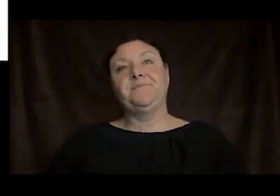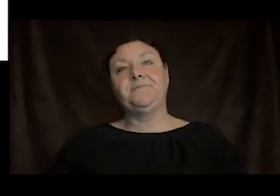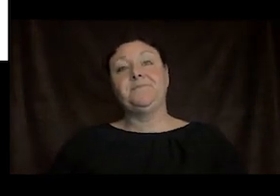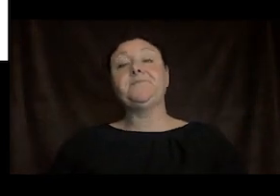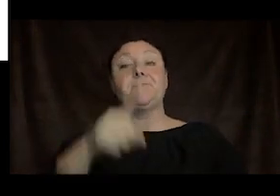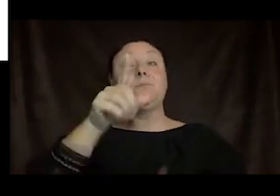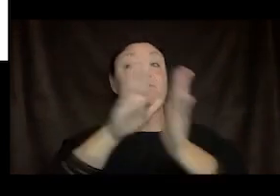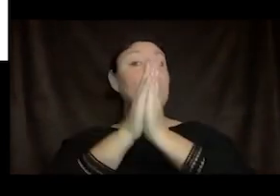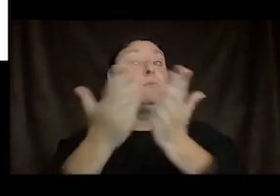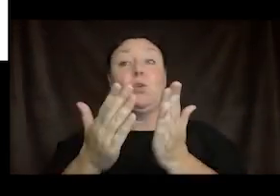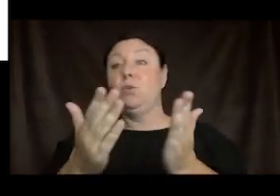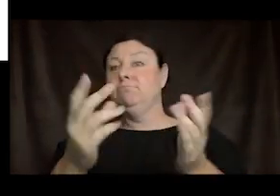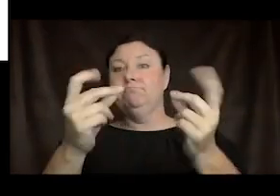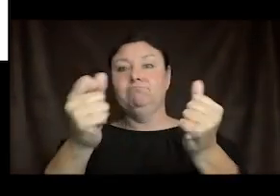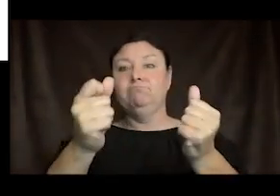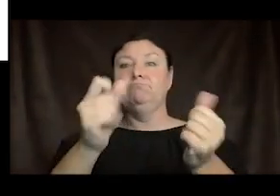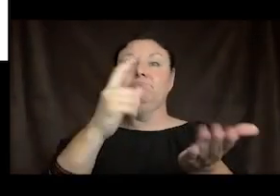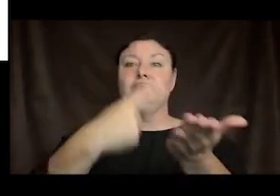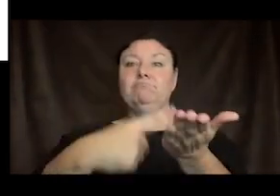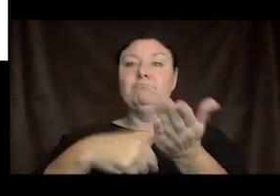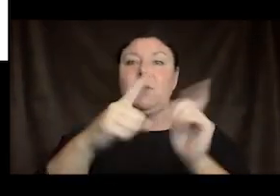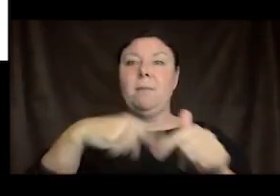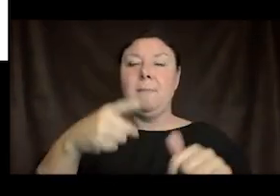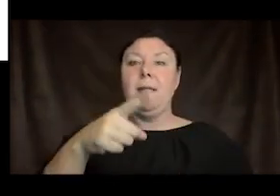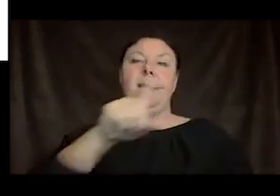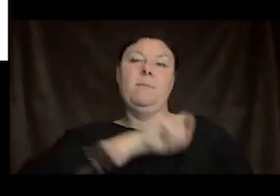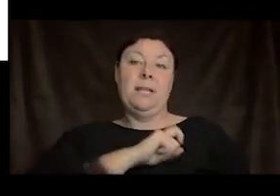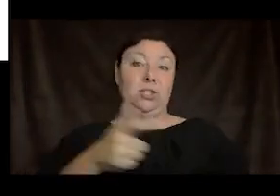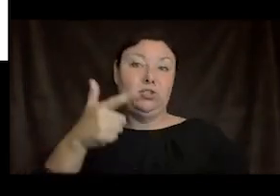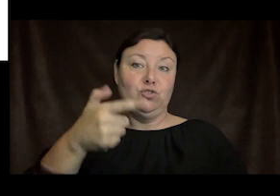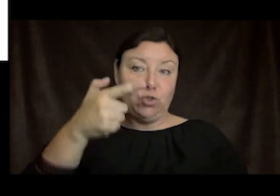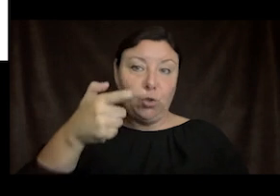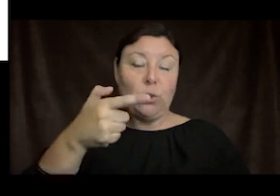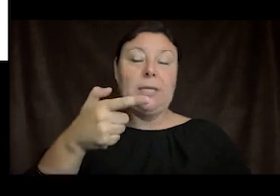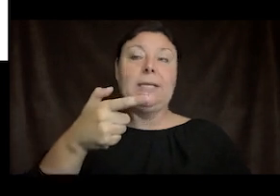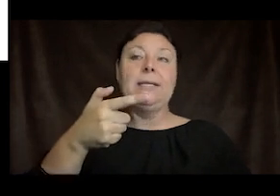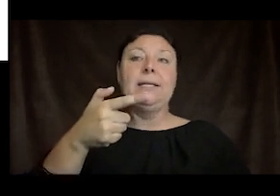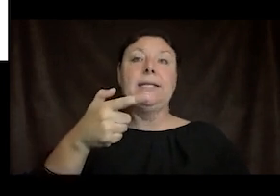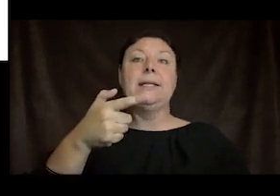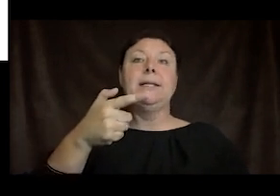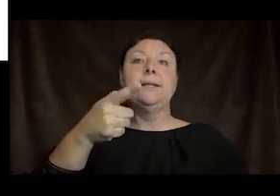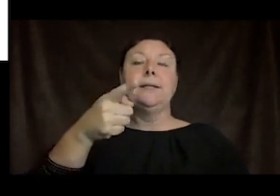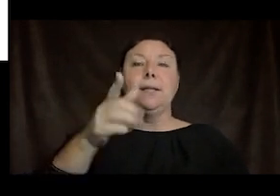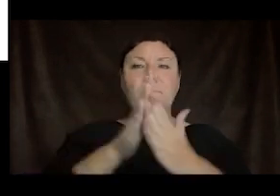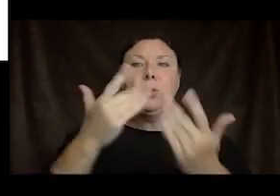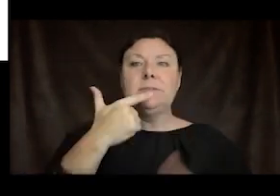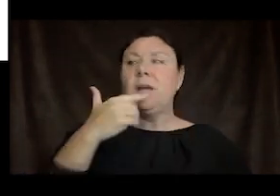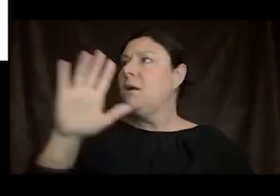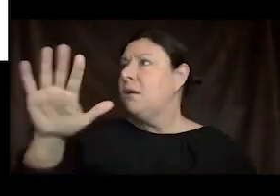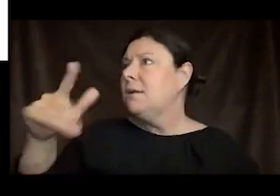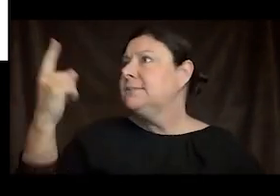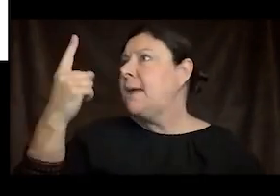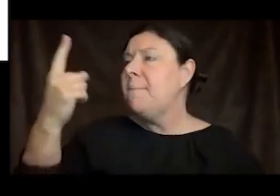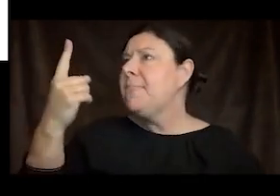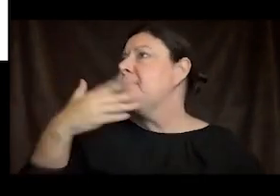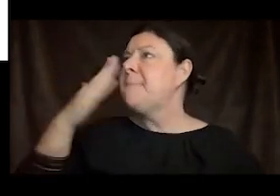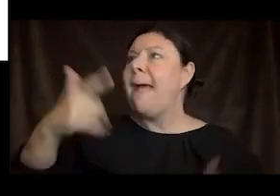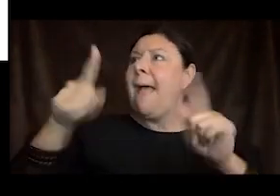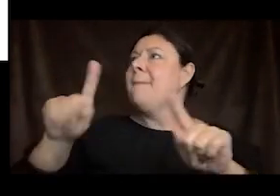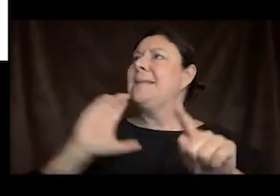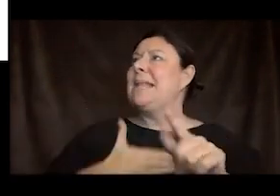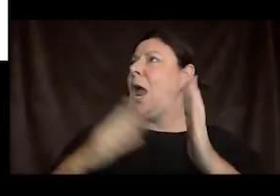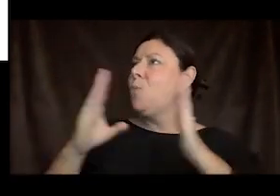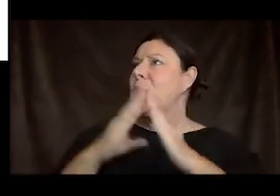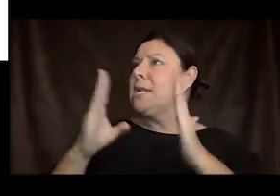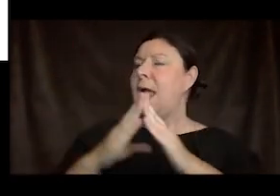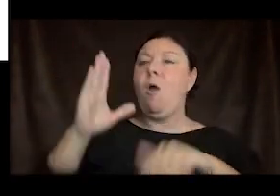And so the book starts right off with a police shooting, and it starts off with like something bad happened in our town. It was on the news, on the TV, on the radio,